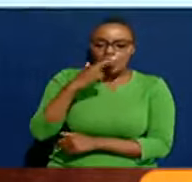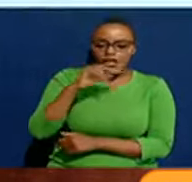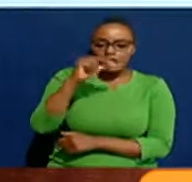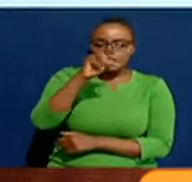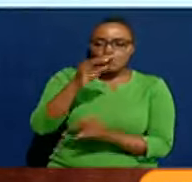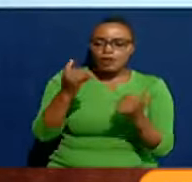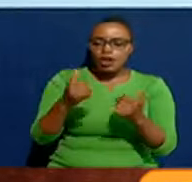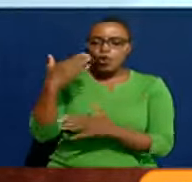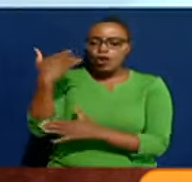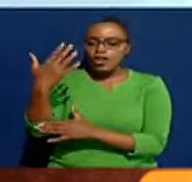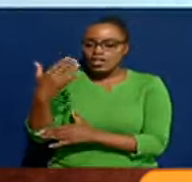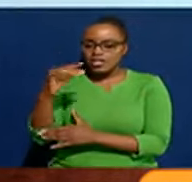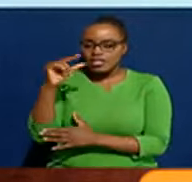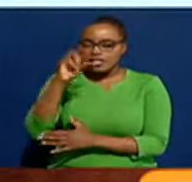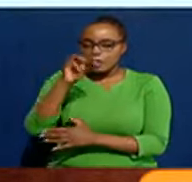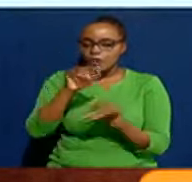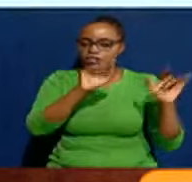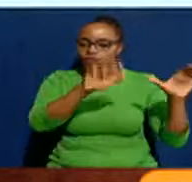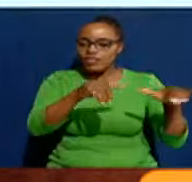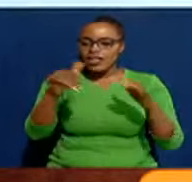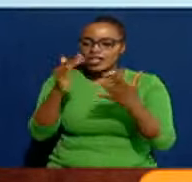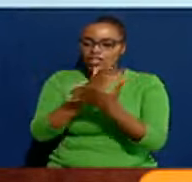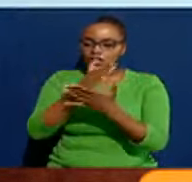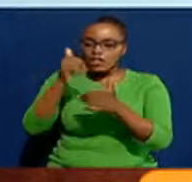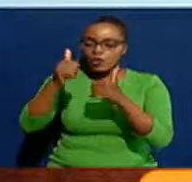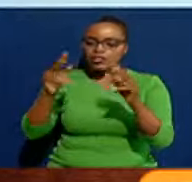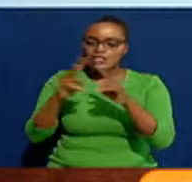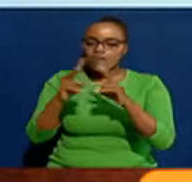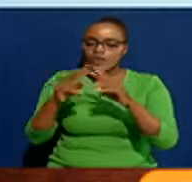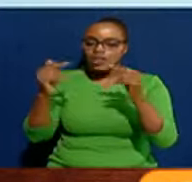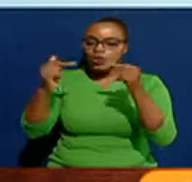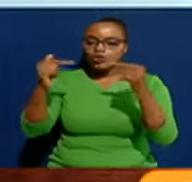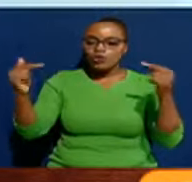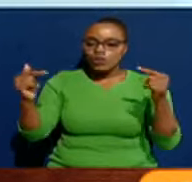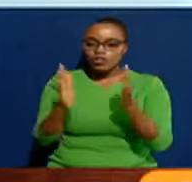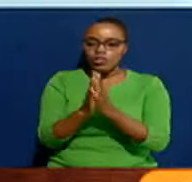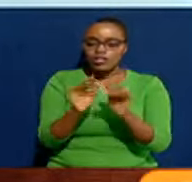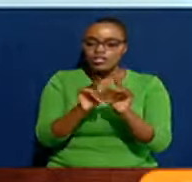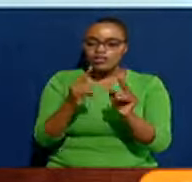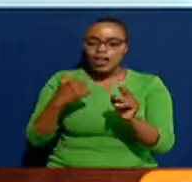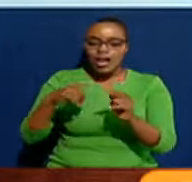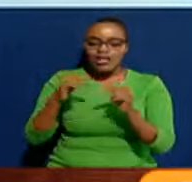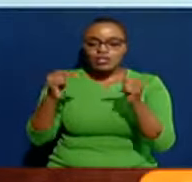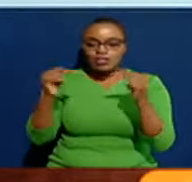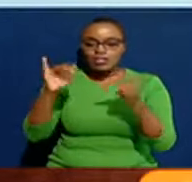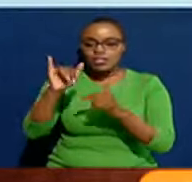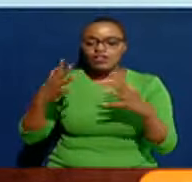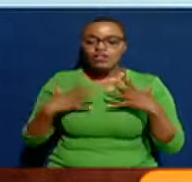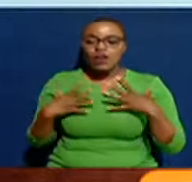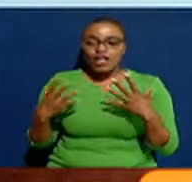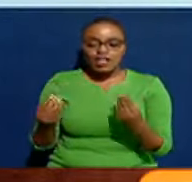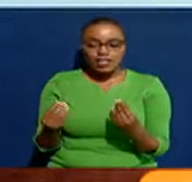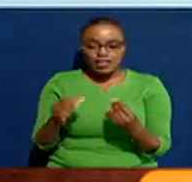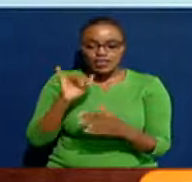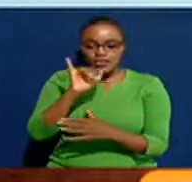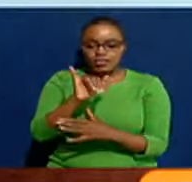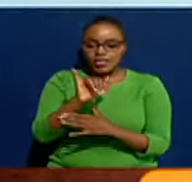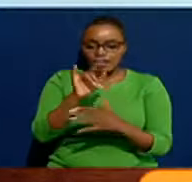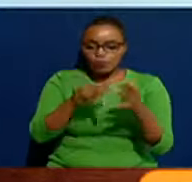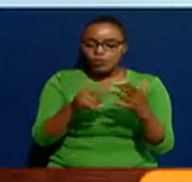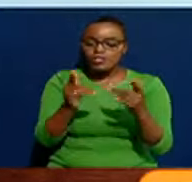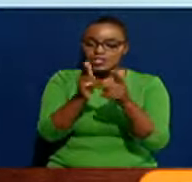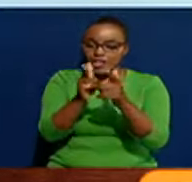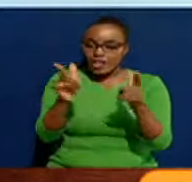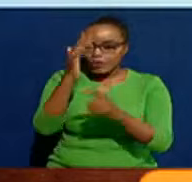there's now green GMO is the agricultural part, which is very controversial, and we are against. For health, that is